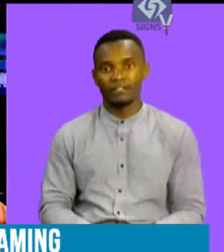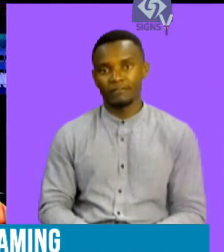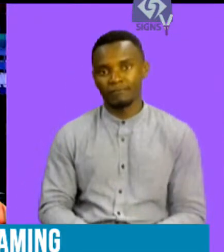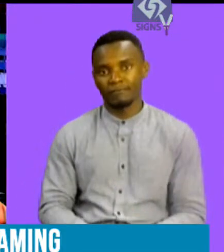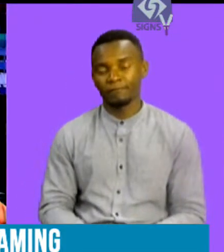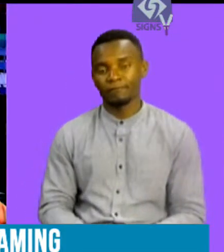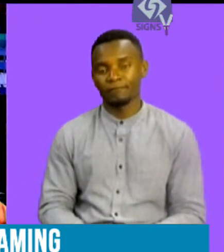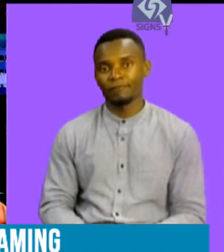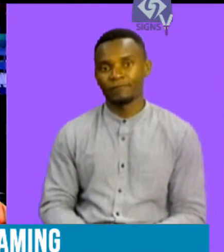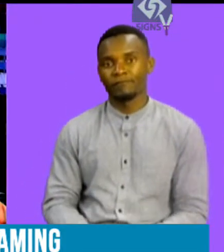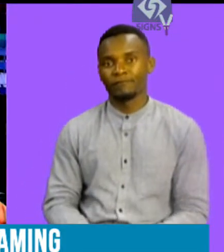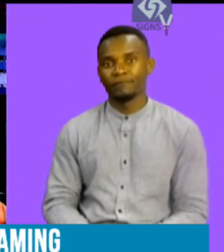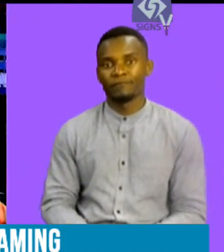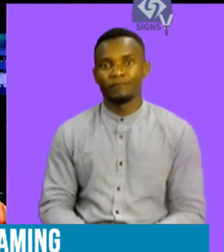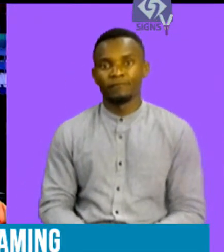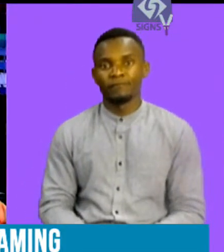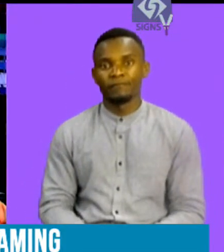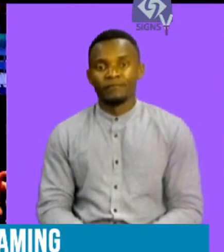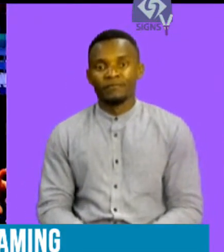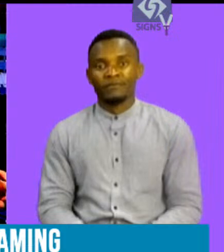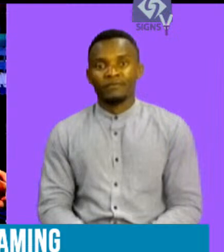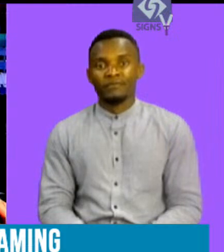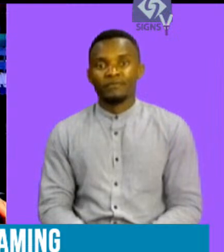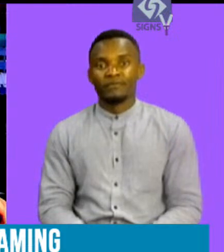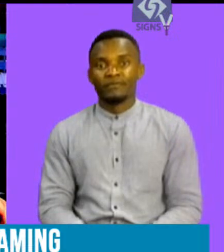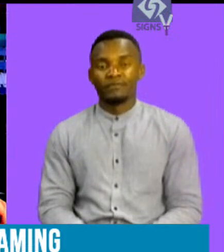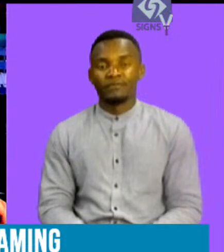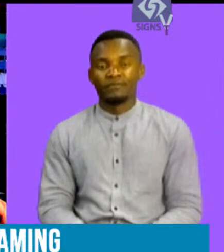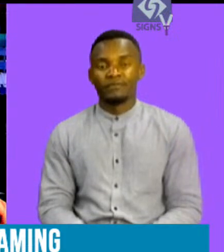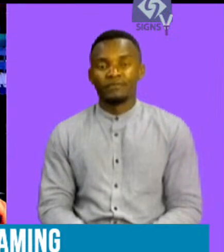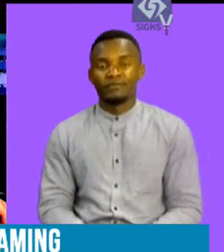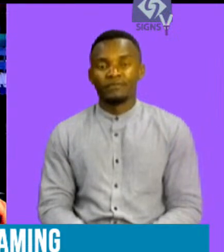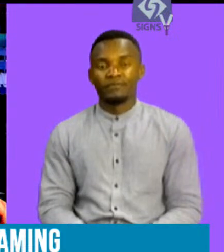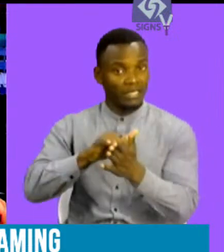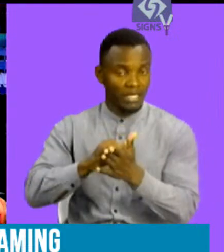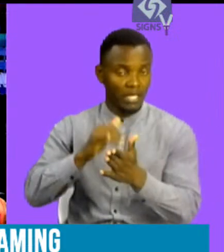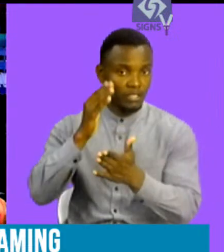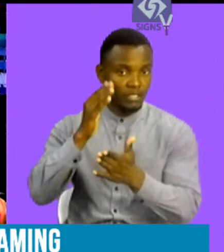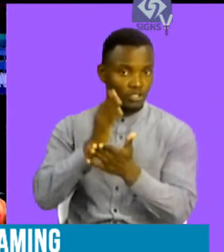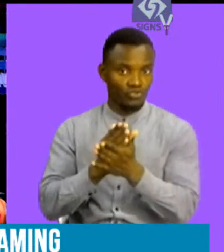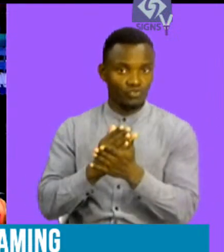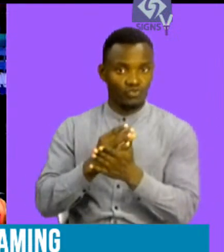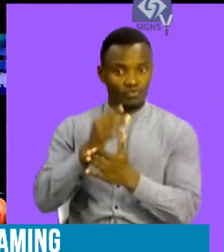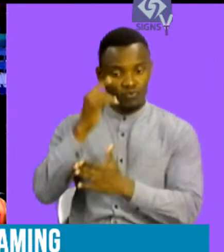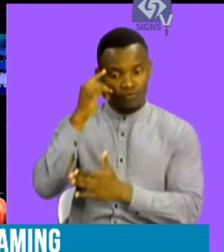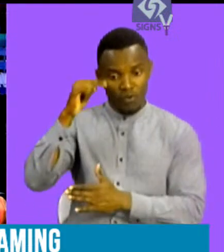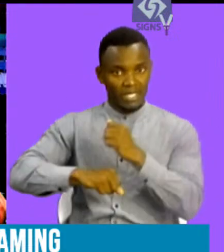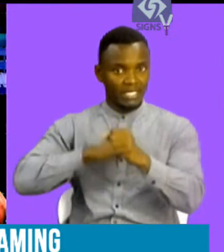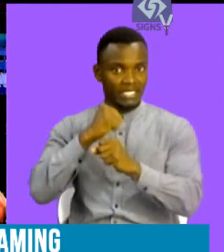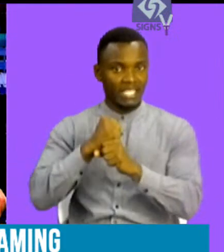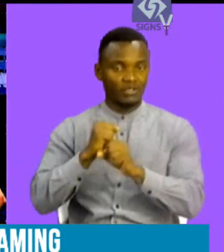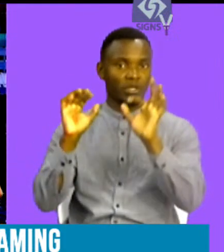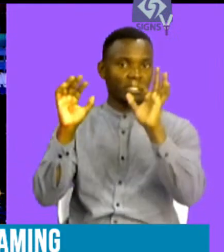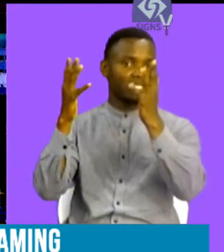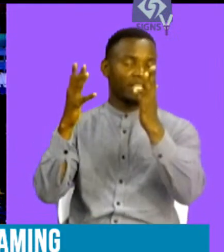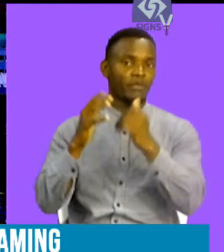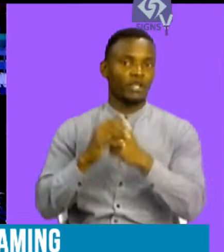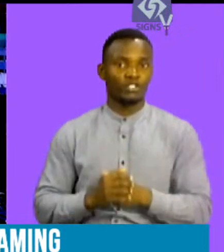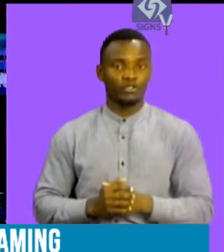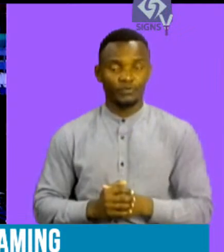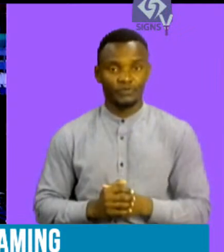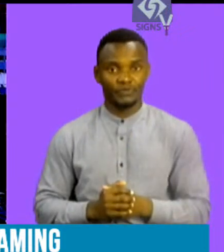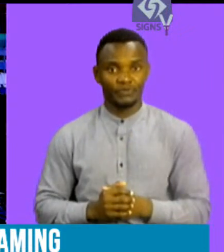And then that stays true to the celebration of this year's Disability Day